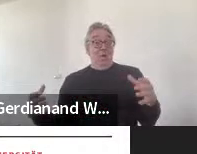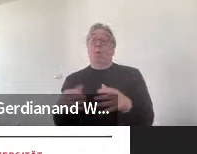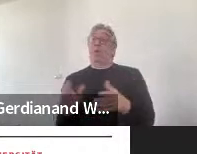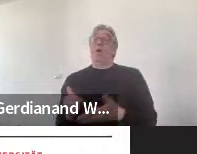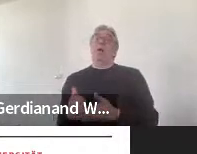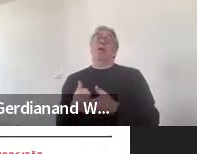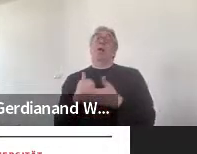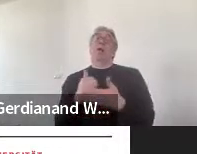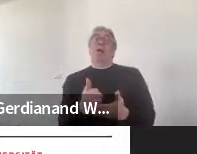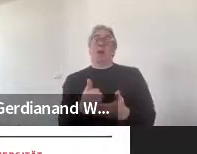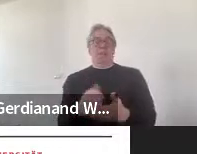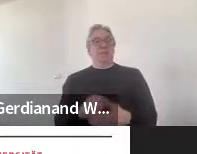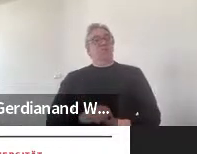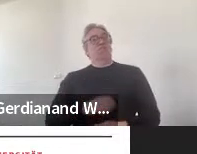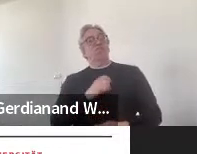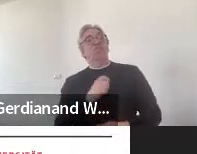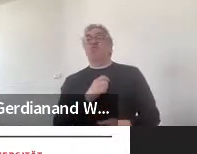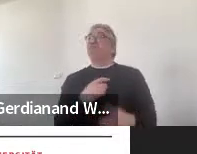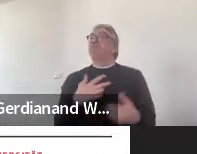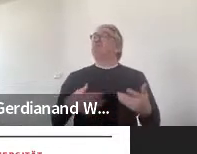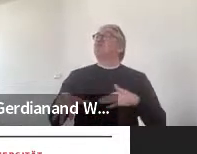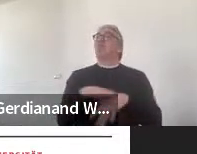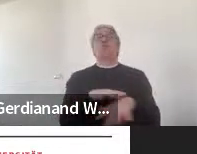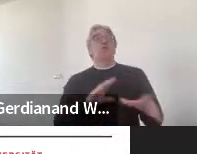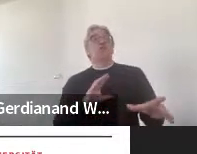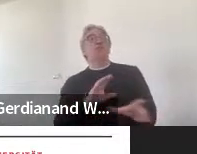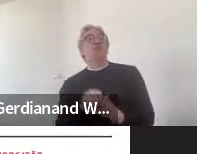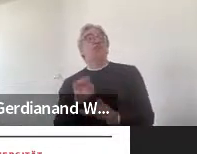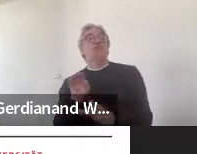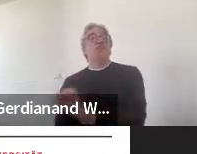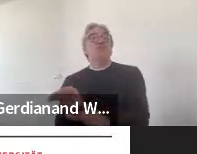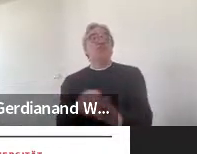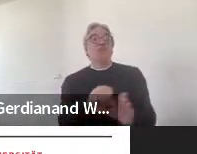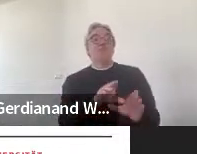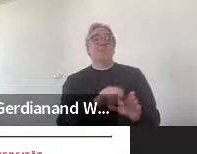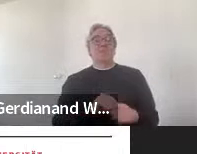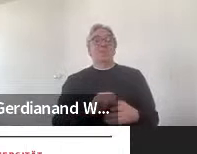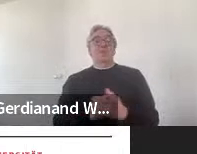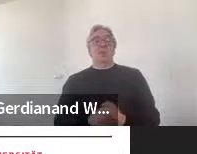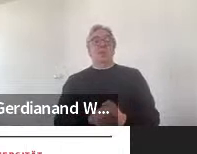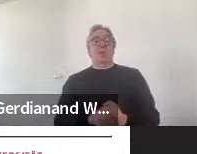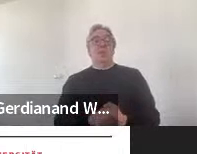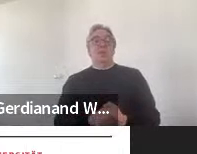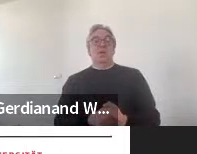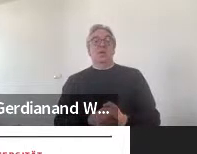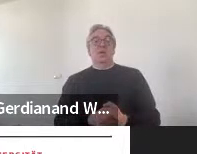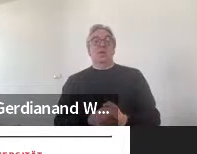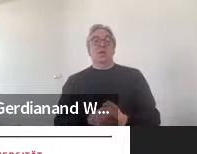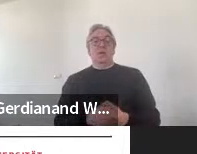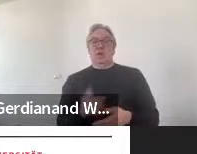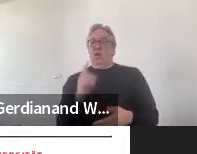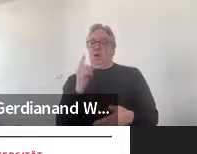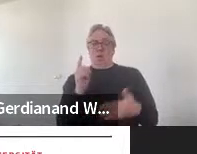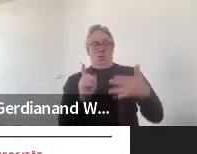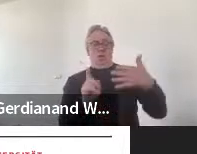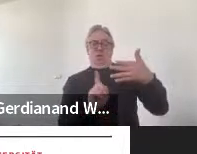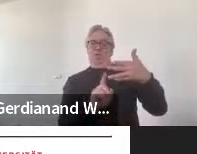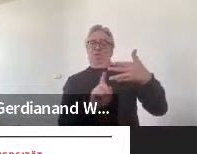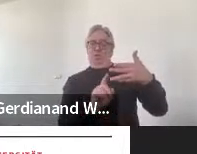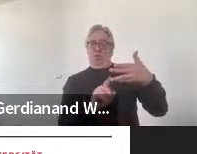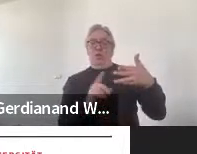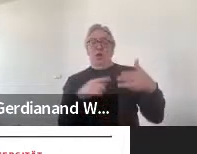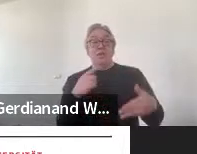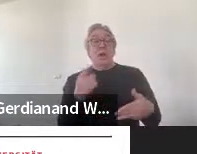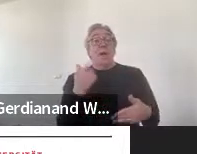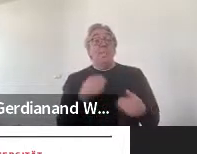social inclusion. Now I would like actually to come back to the lack of friendships or the few friendships the women